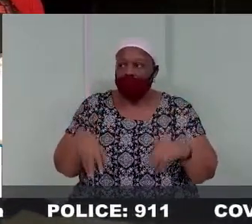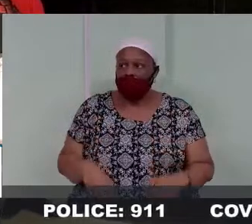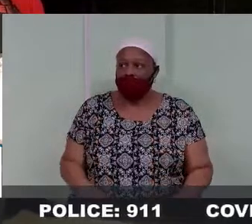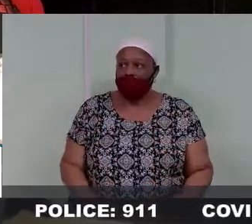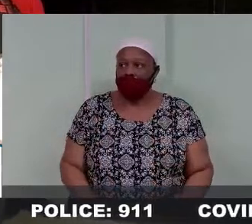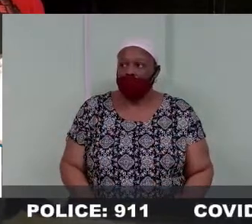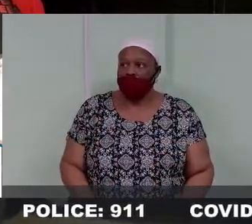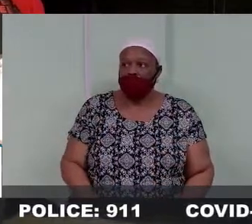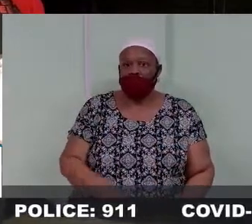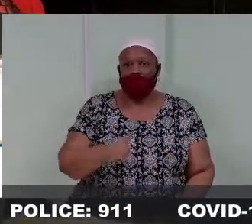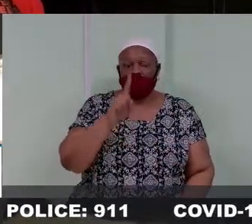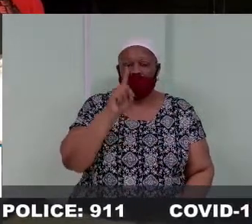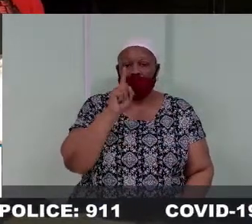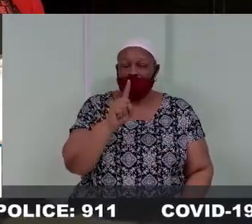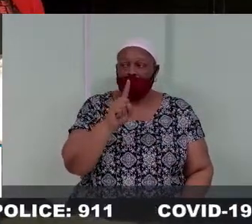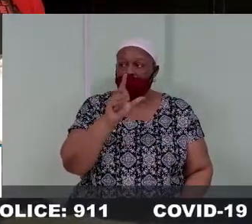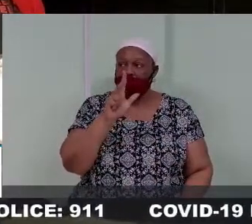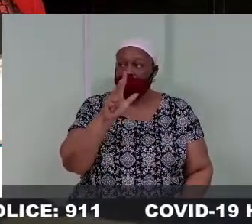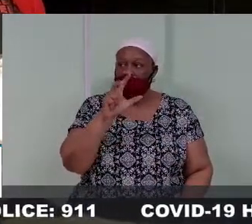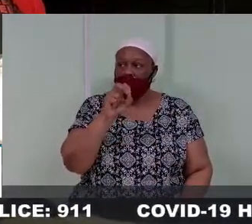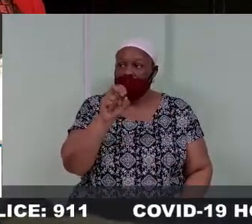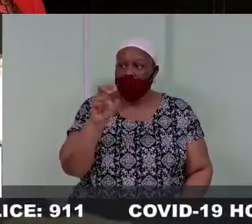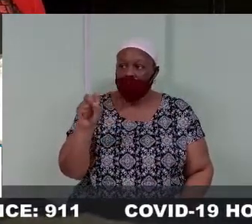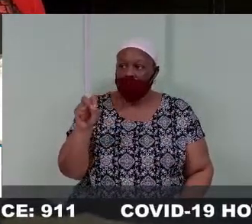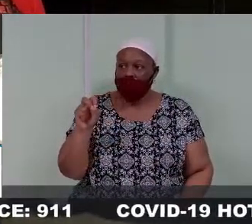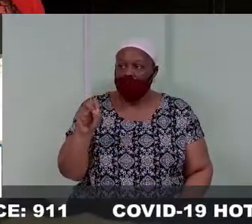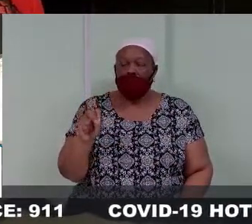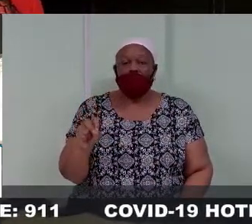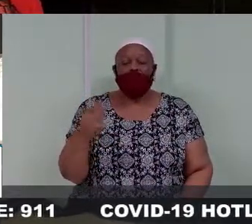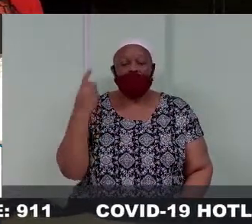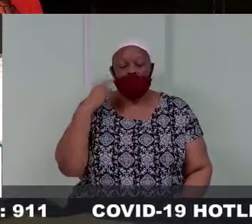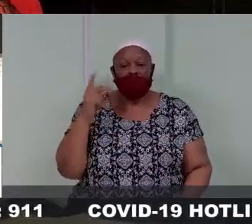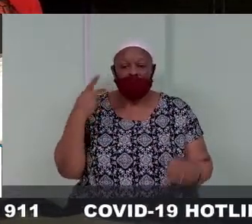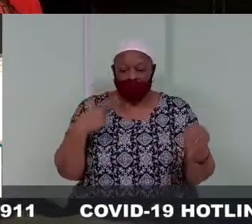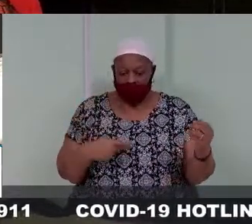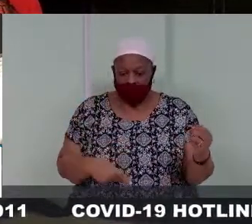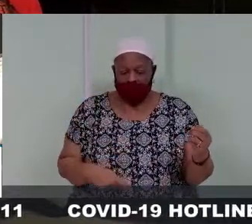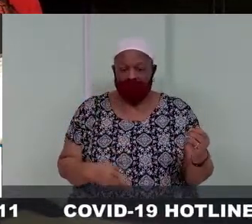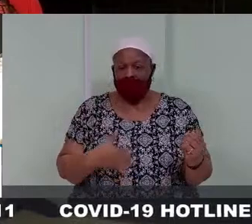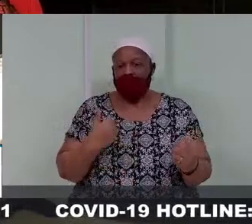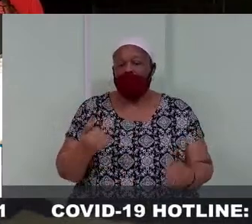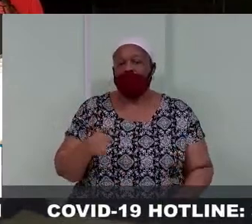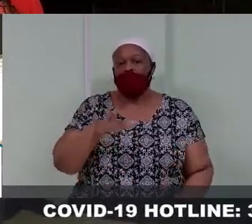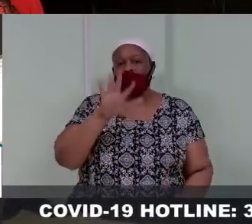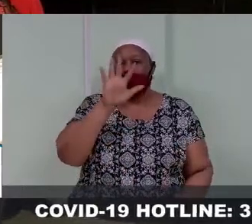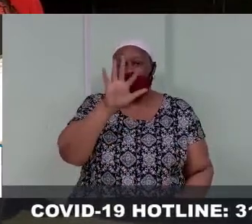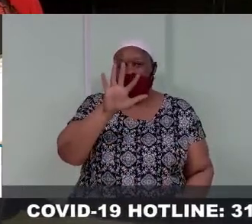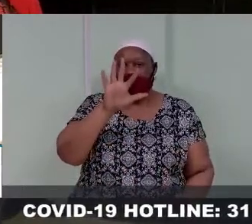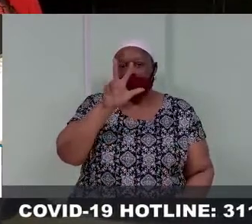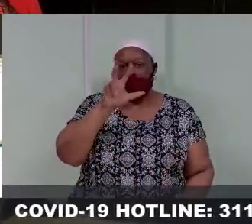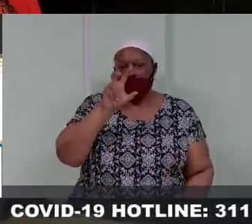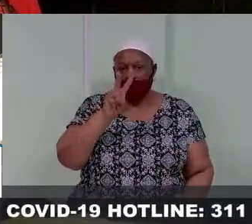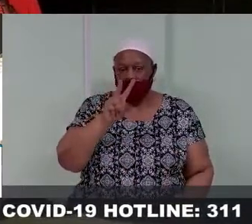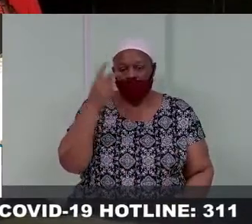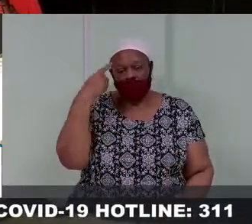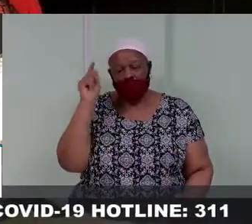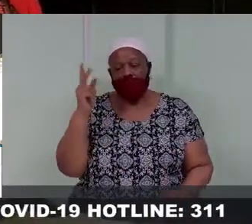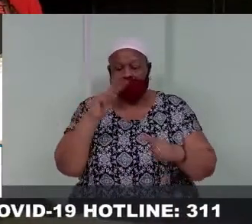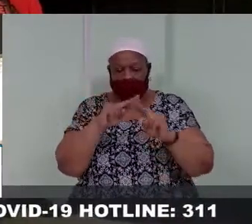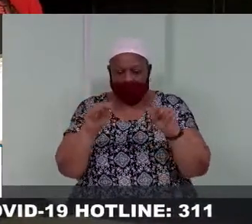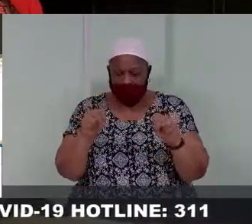1,032 buckets will be needed to St. Kitts and 532 to Nevis. In